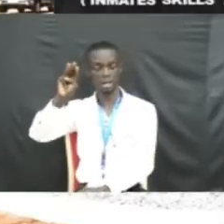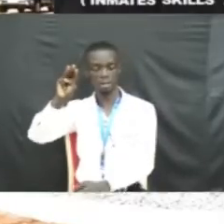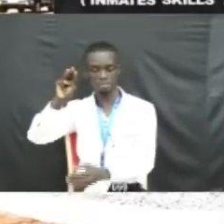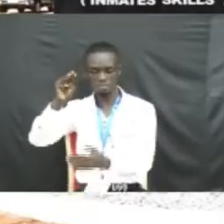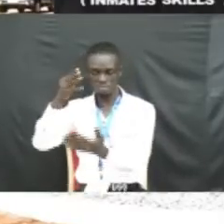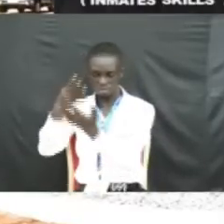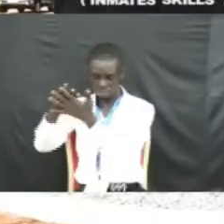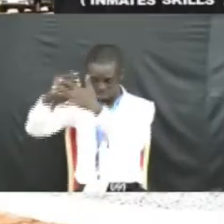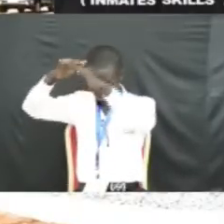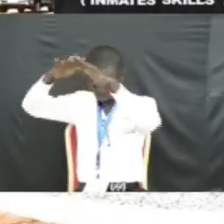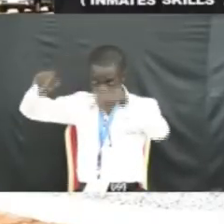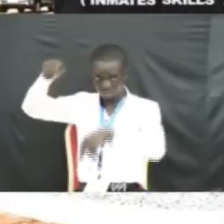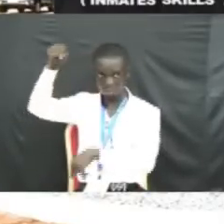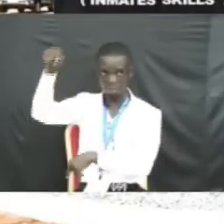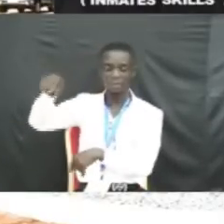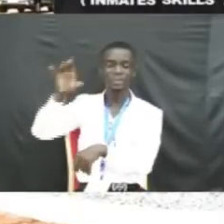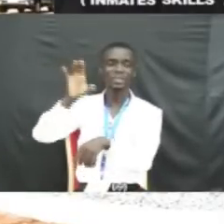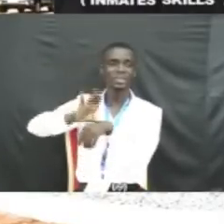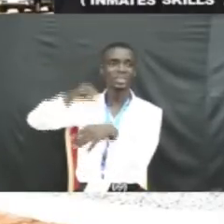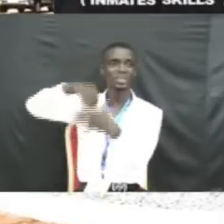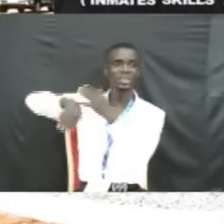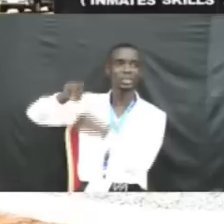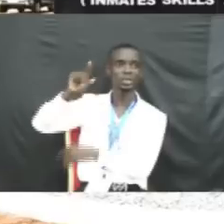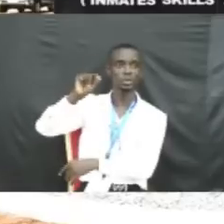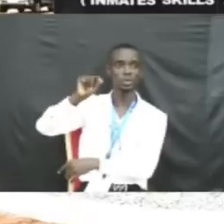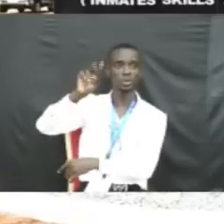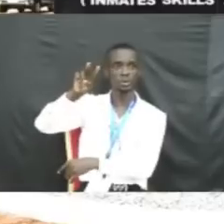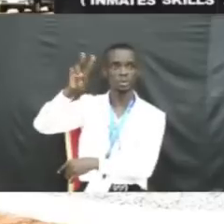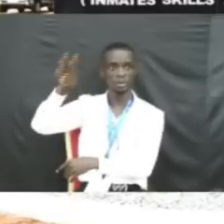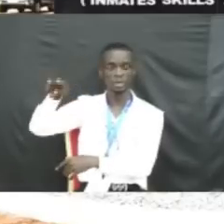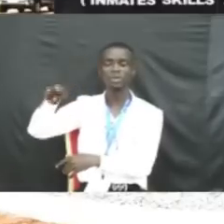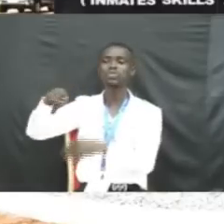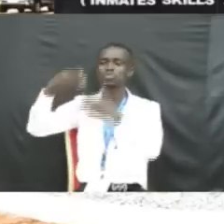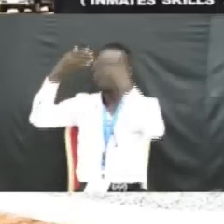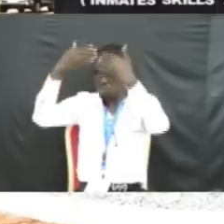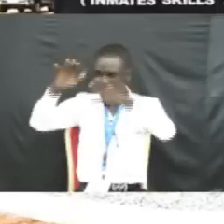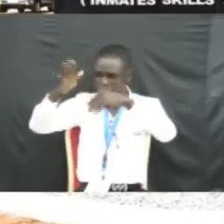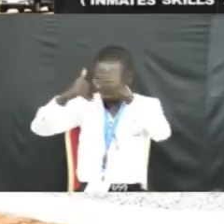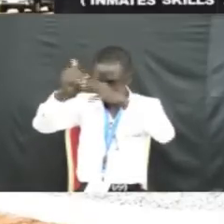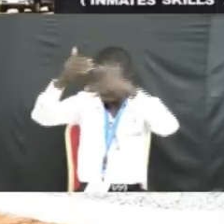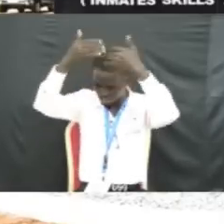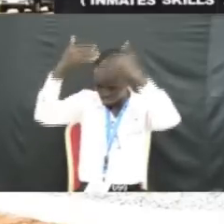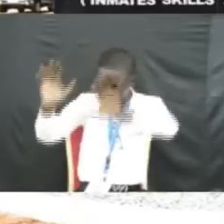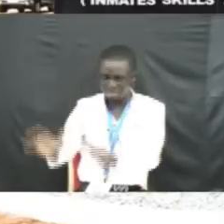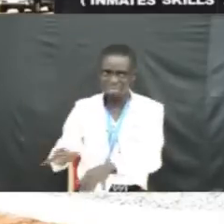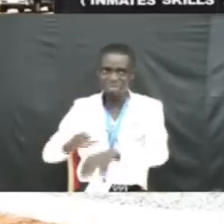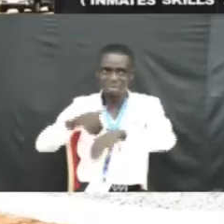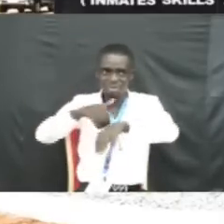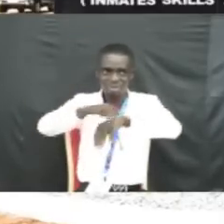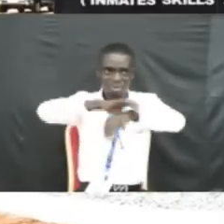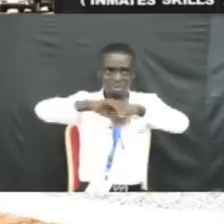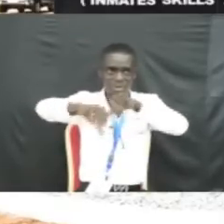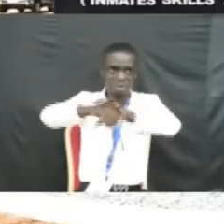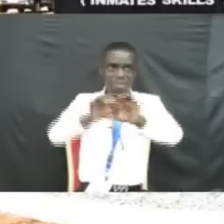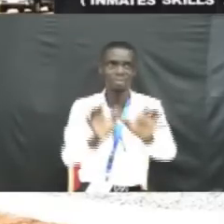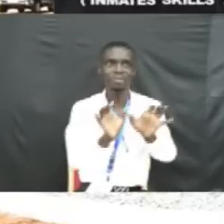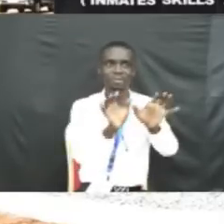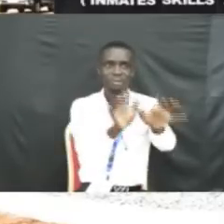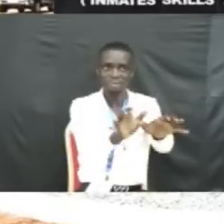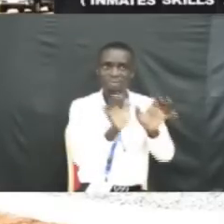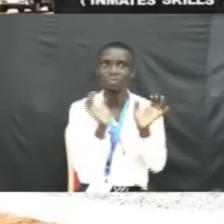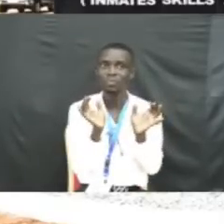The church in 2022 completed and handed over the inmate skills acquisition and reformation